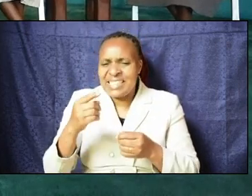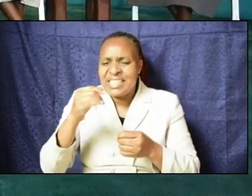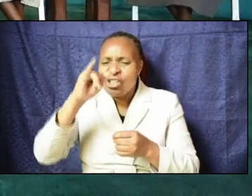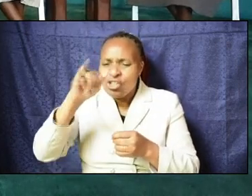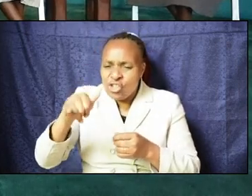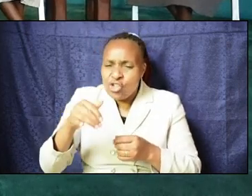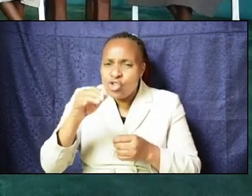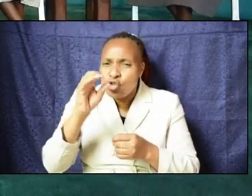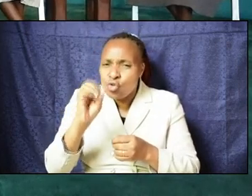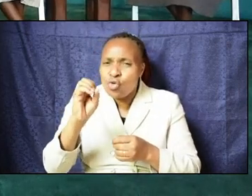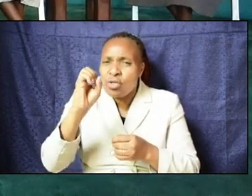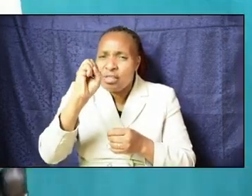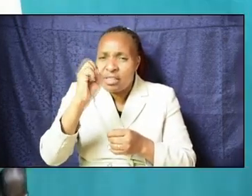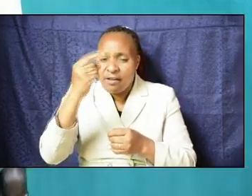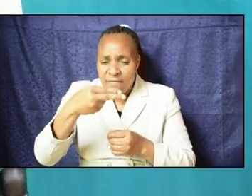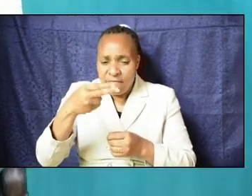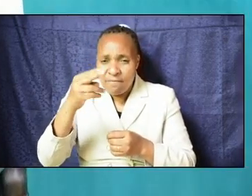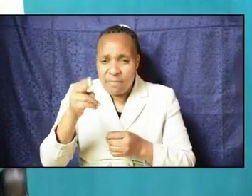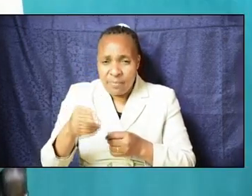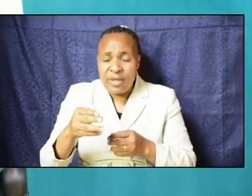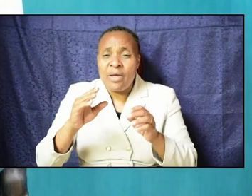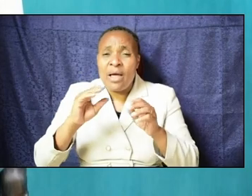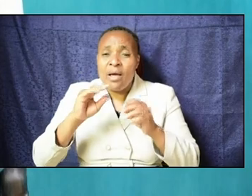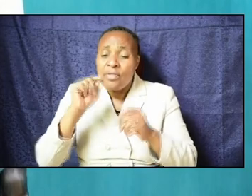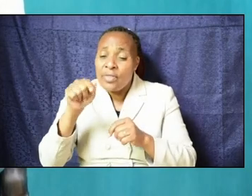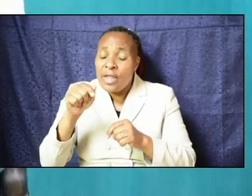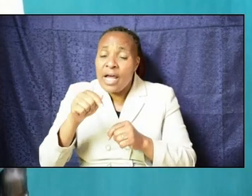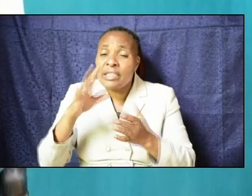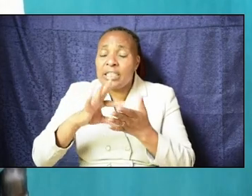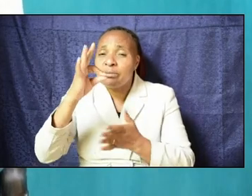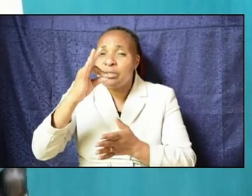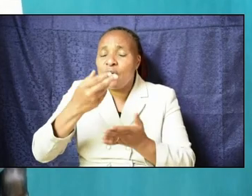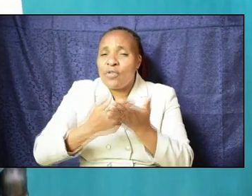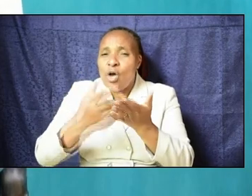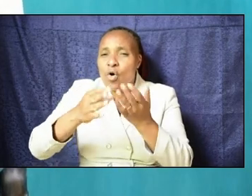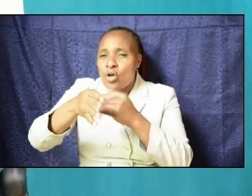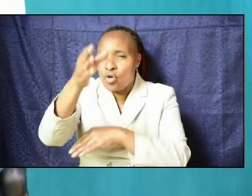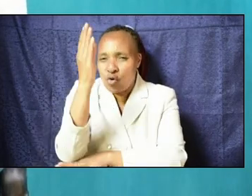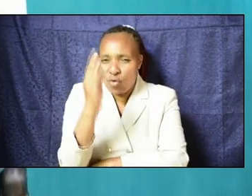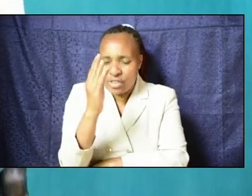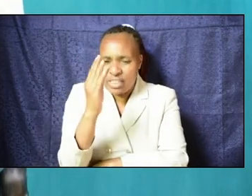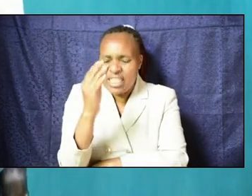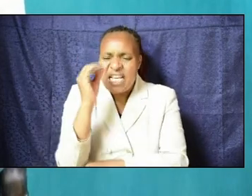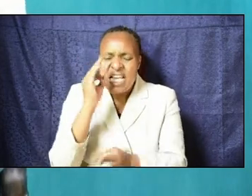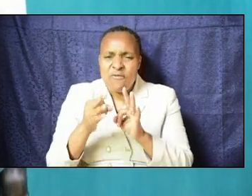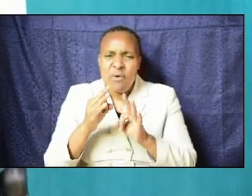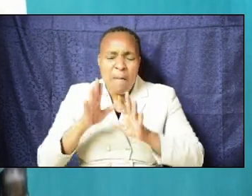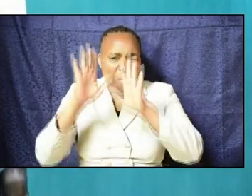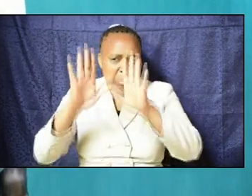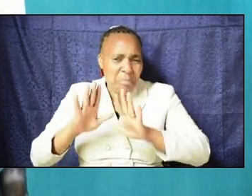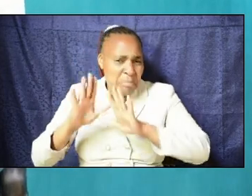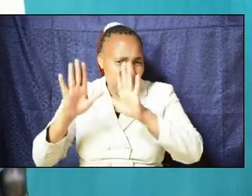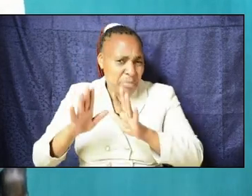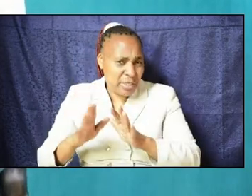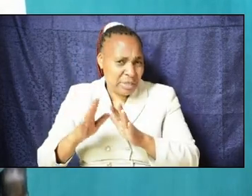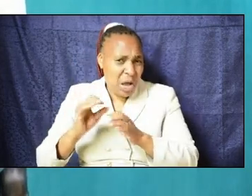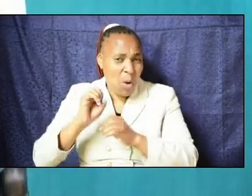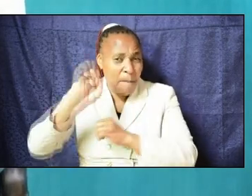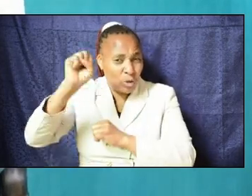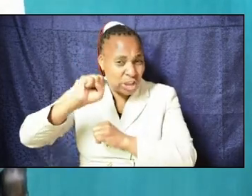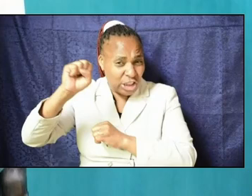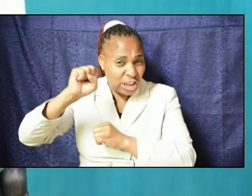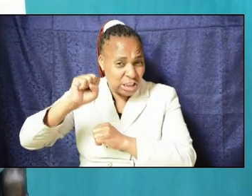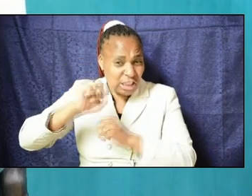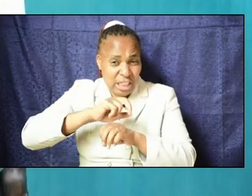the spirits of the holy gods. Okay, so Egypt was a polytheistic nation. But now for Pharaoh to